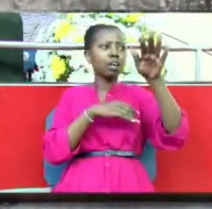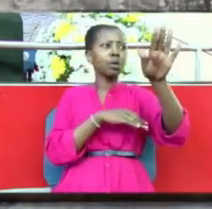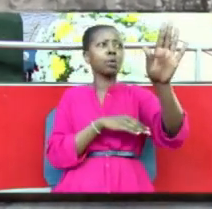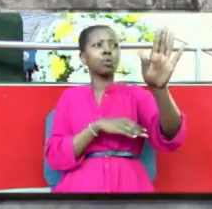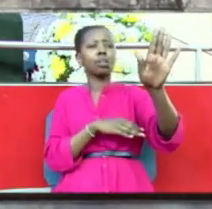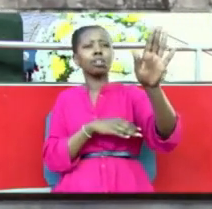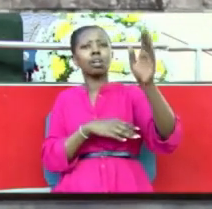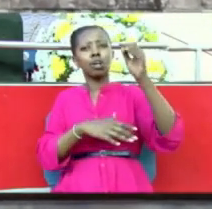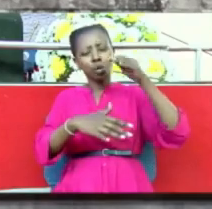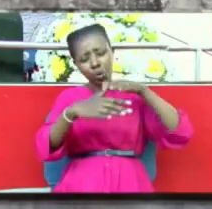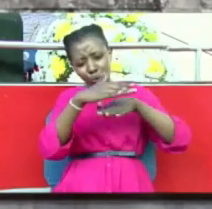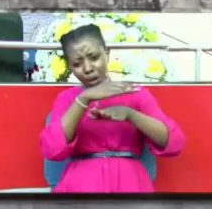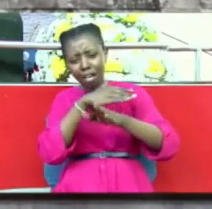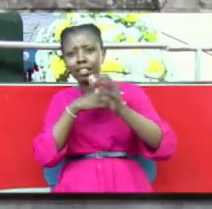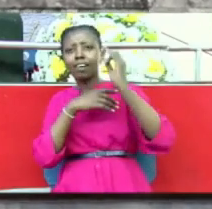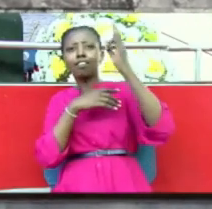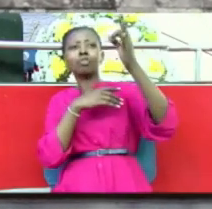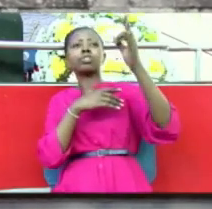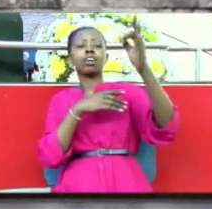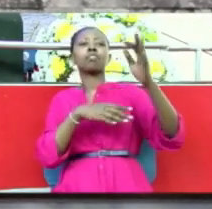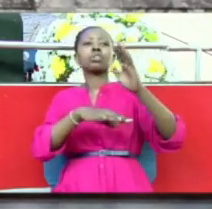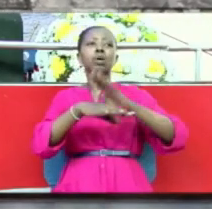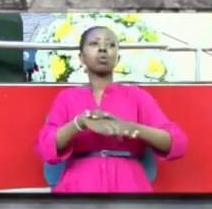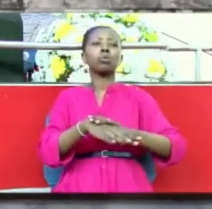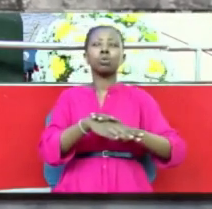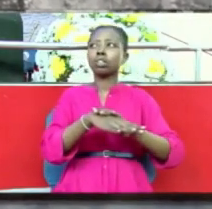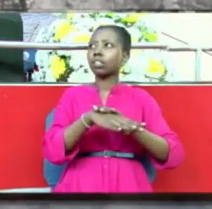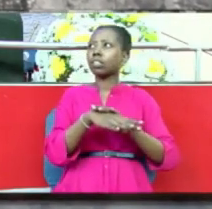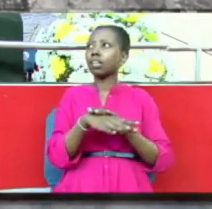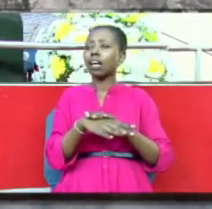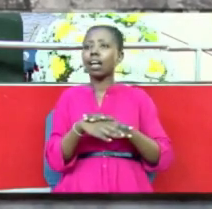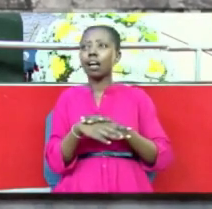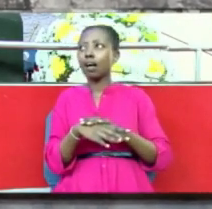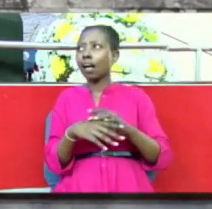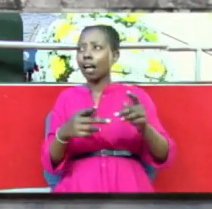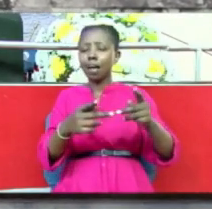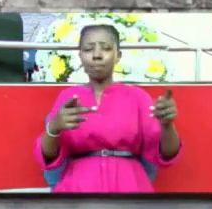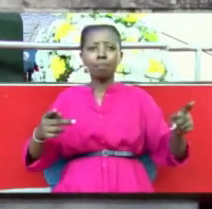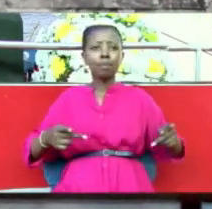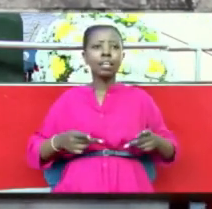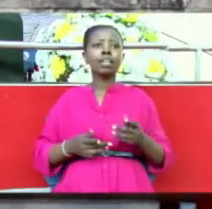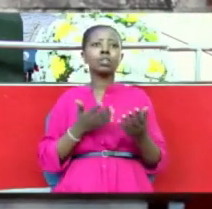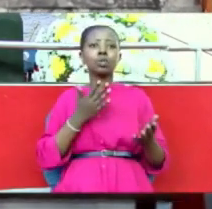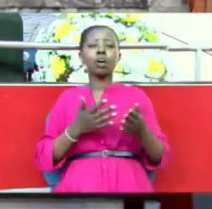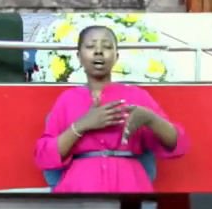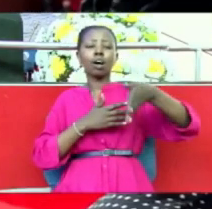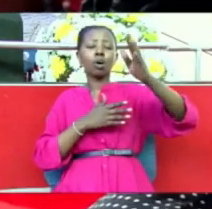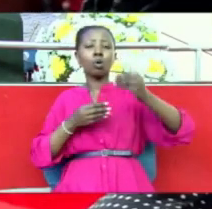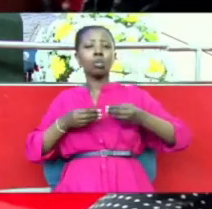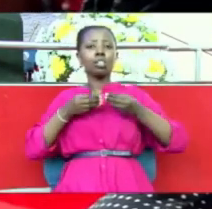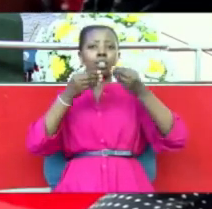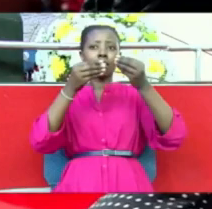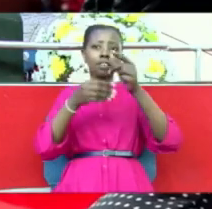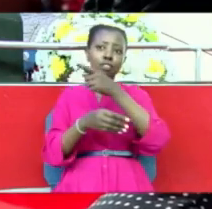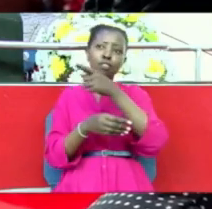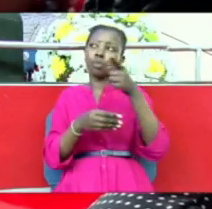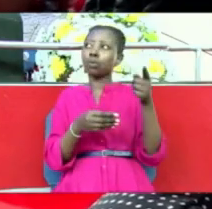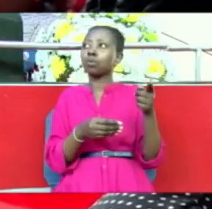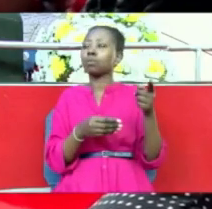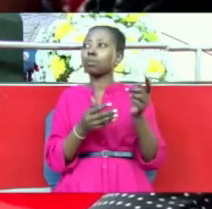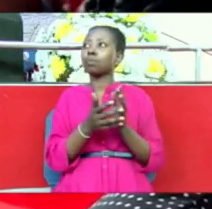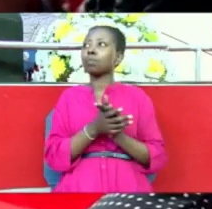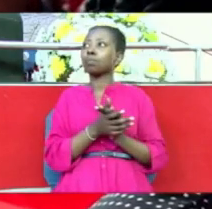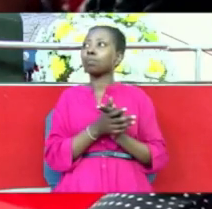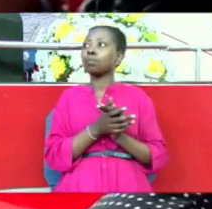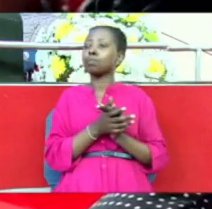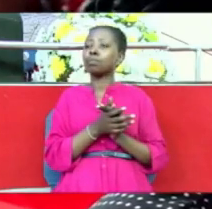that horizon. You go to that frontier that God has given you. Blessed be the name of the Lord. Amen.